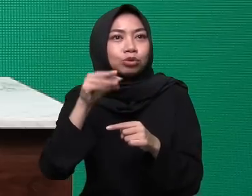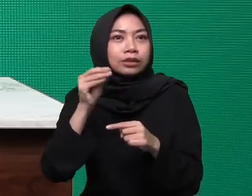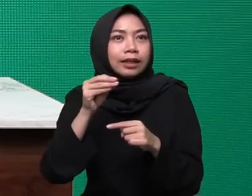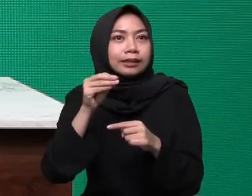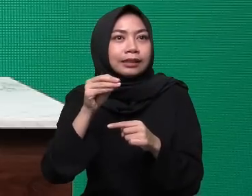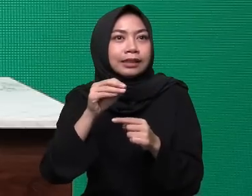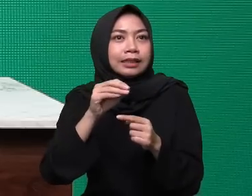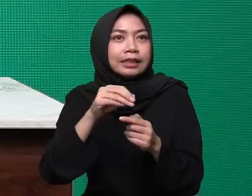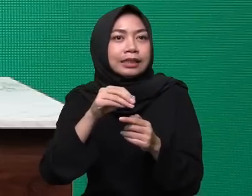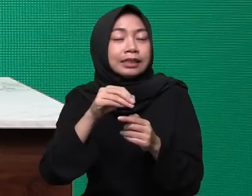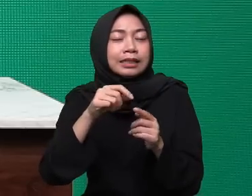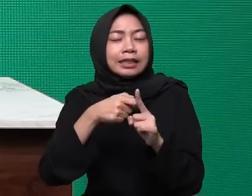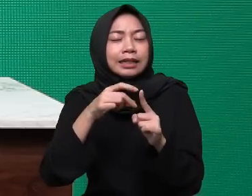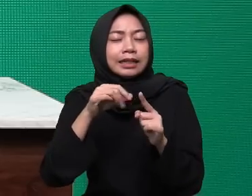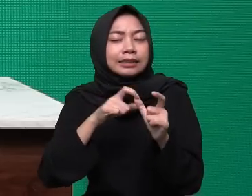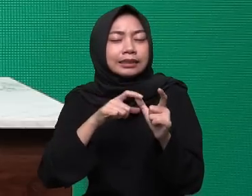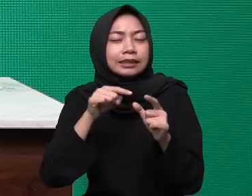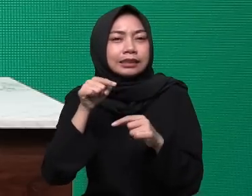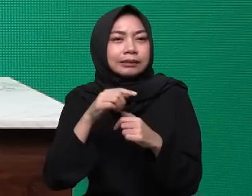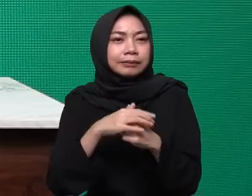https://siaga.pmk.crisiscenter.id or